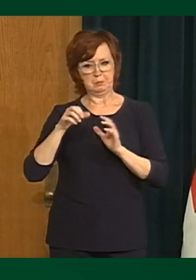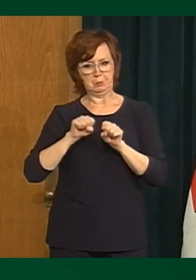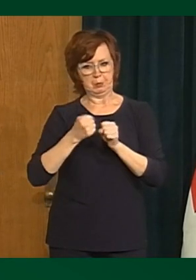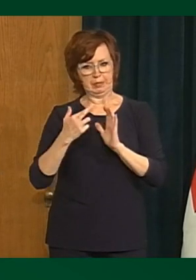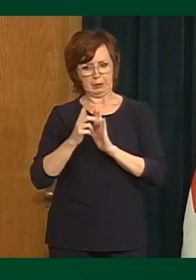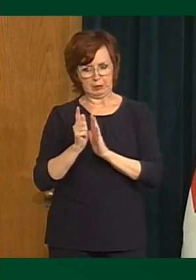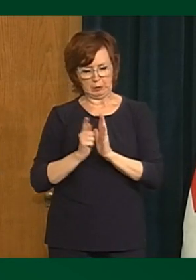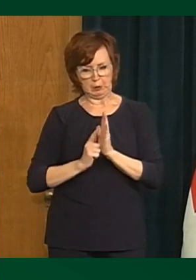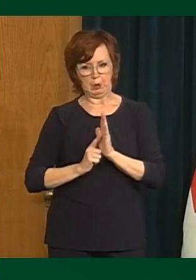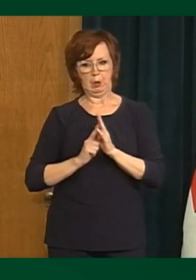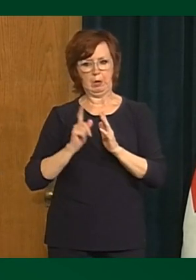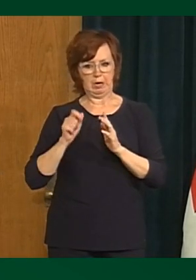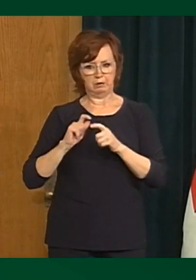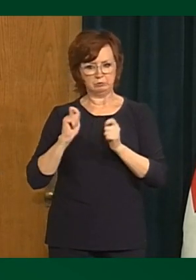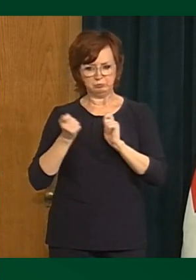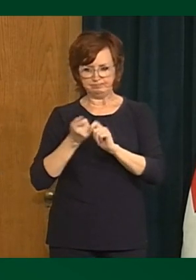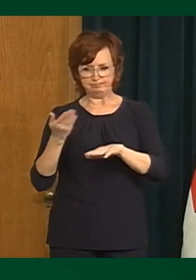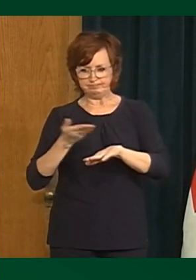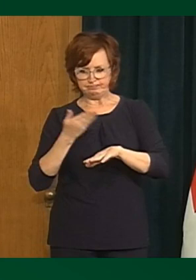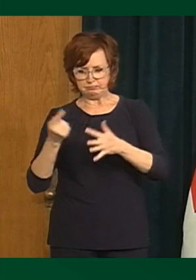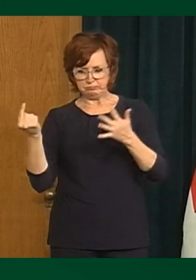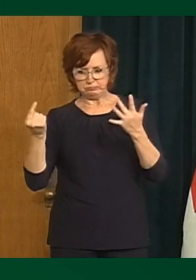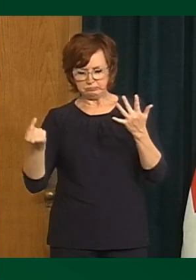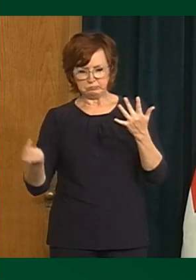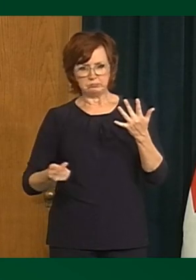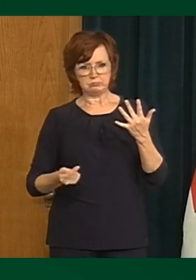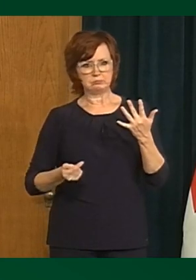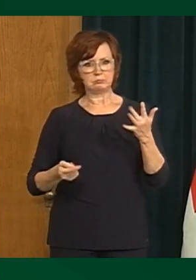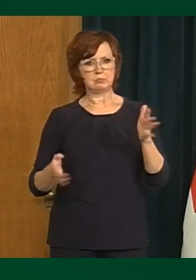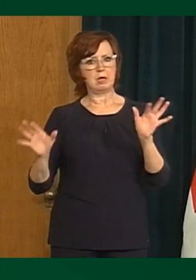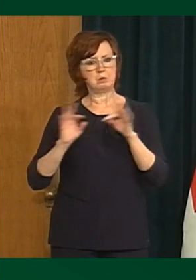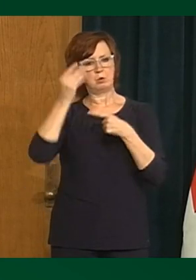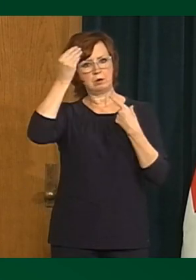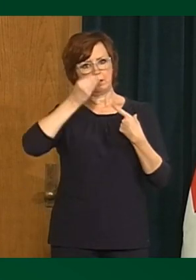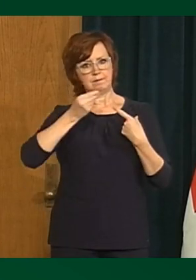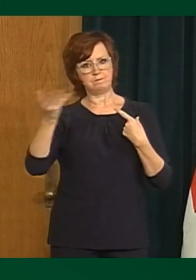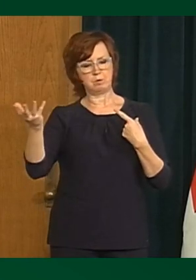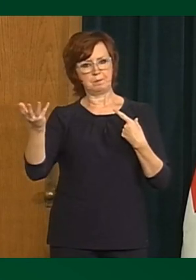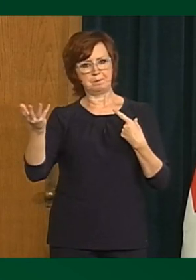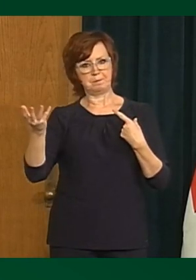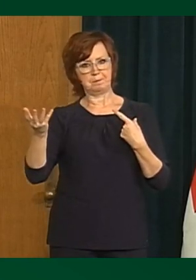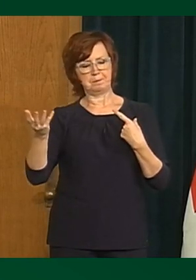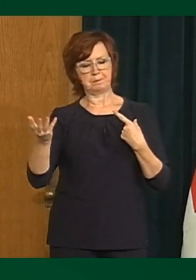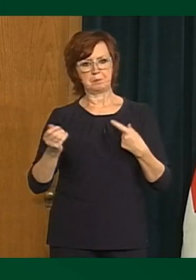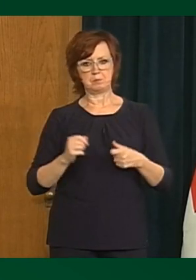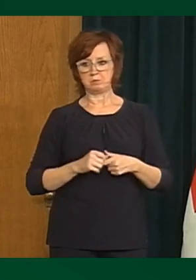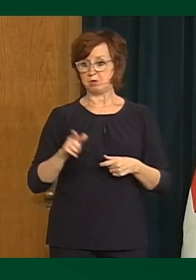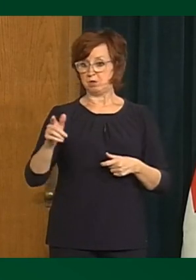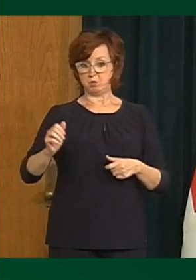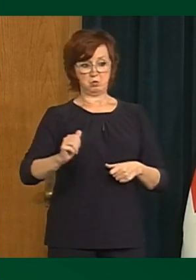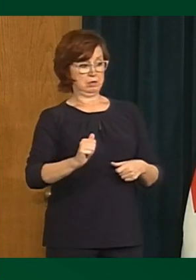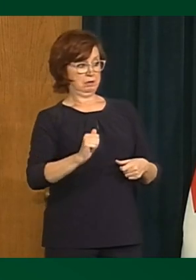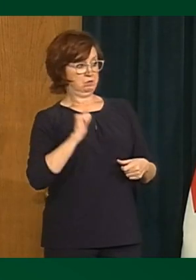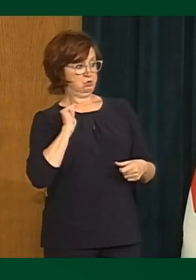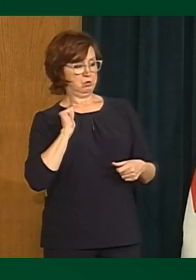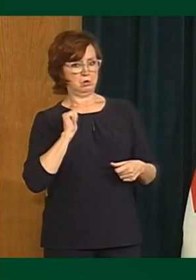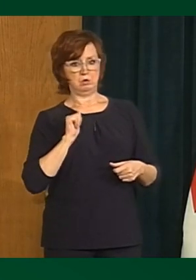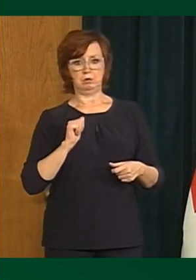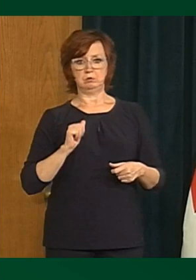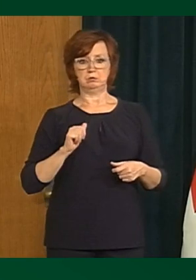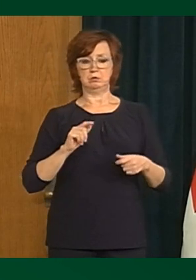are, and that they should change whatever they're doing. If they refuse to change and over a period of time,